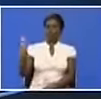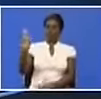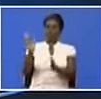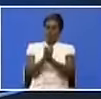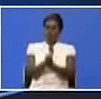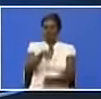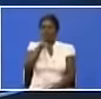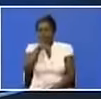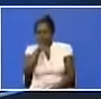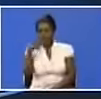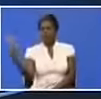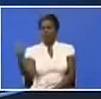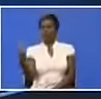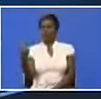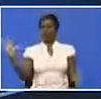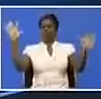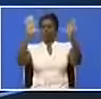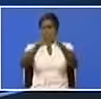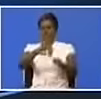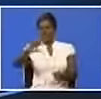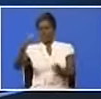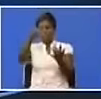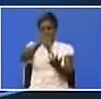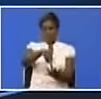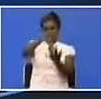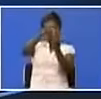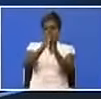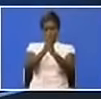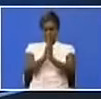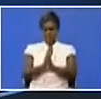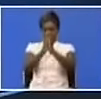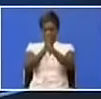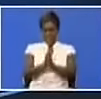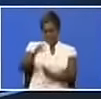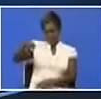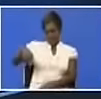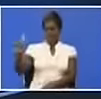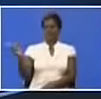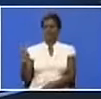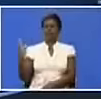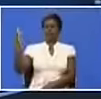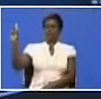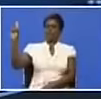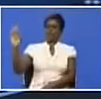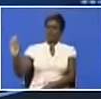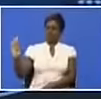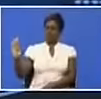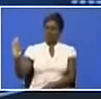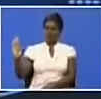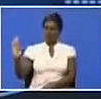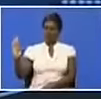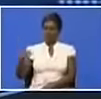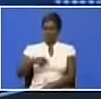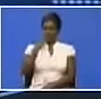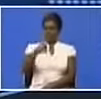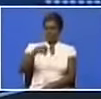and court leader Raila Odinga joined others in a special remembrance ceremony here in Nairobi. Kenya Defense Forces officers made a rare visit